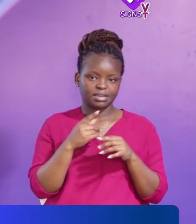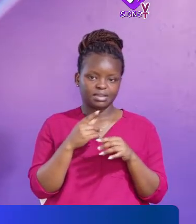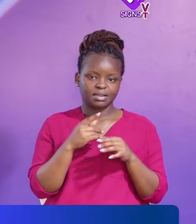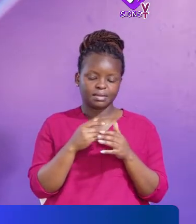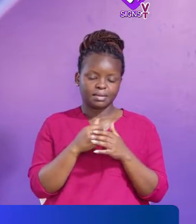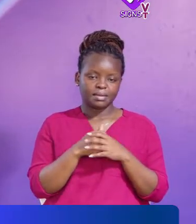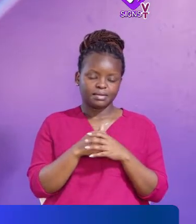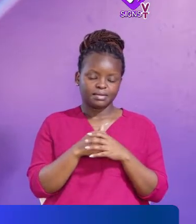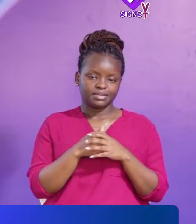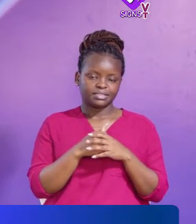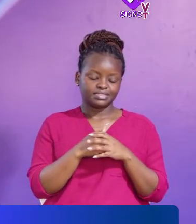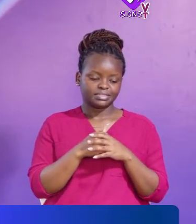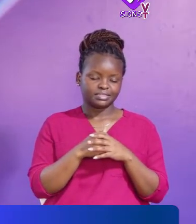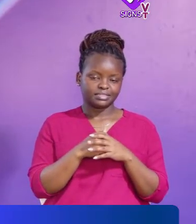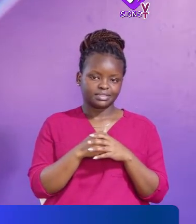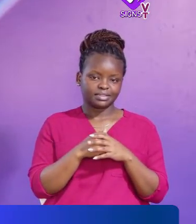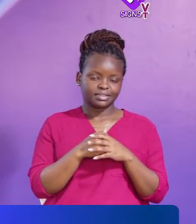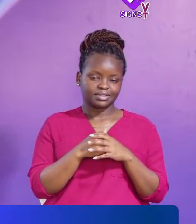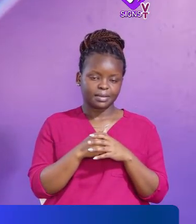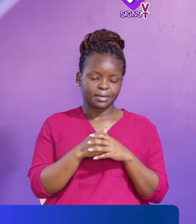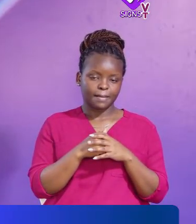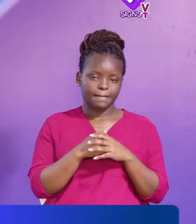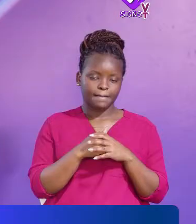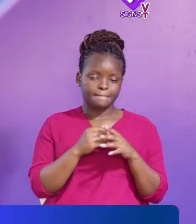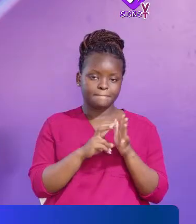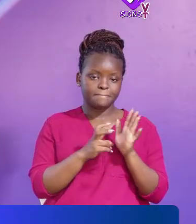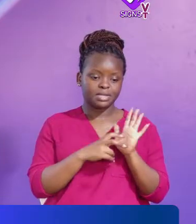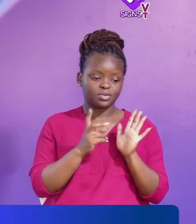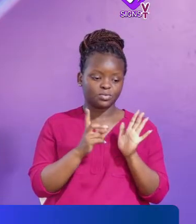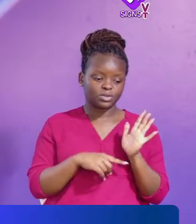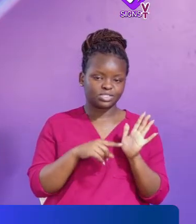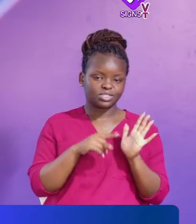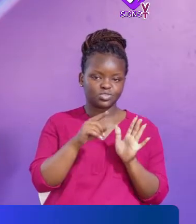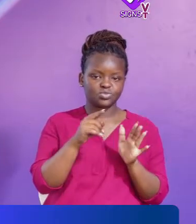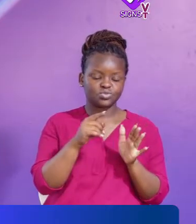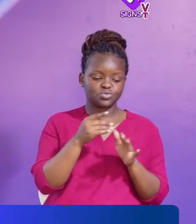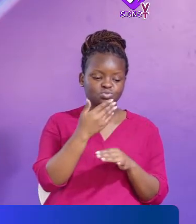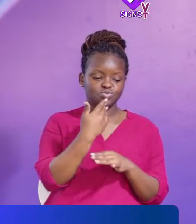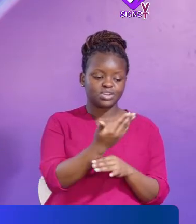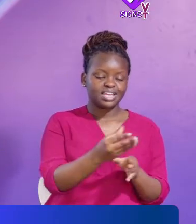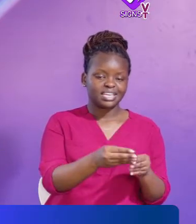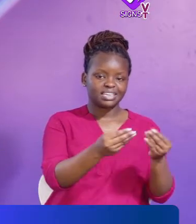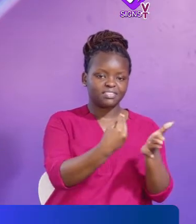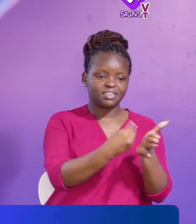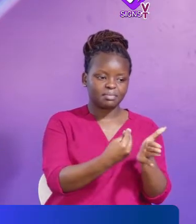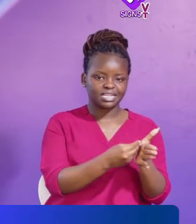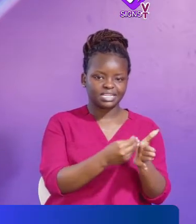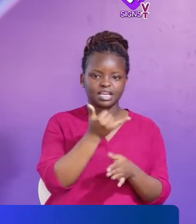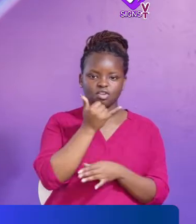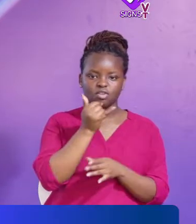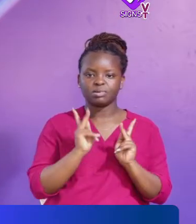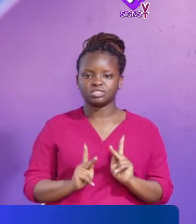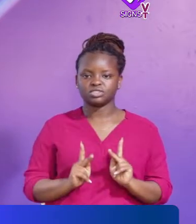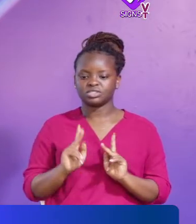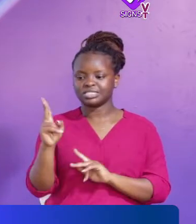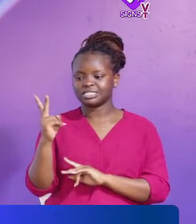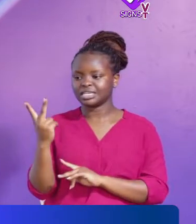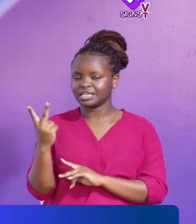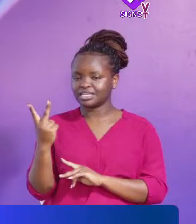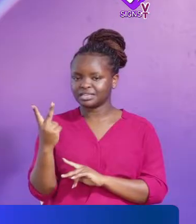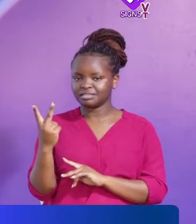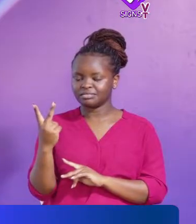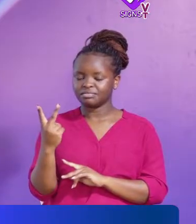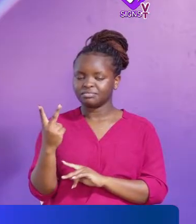tree? Backing up the wrong tree means you are bribing the wrong guy. Yeah. You see, that's why when election has taken place even in the